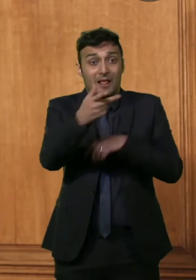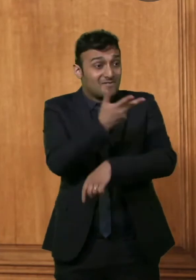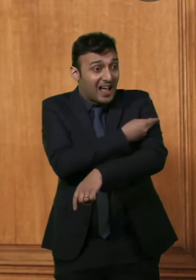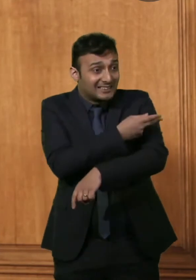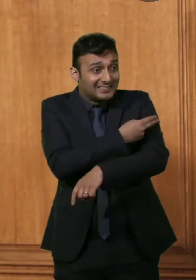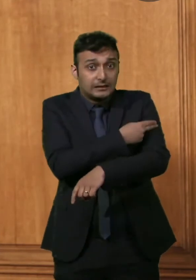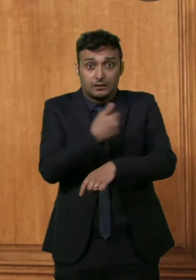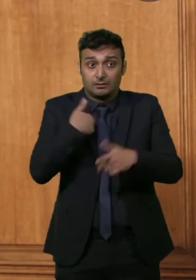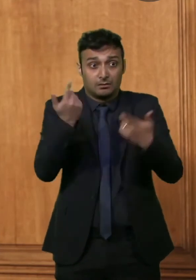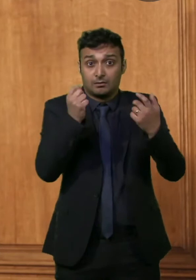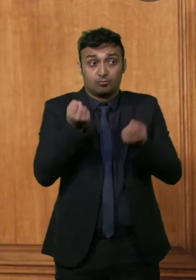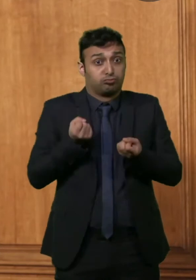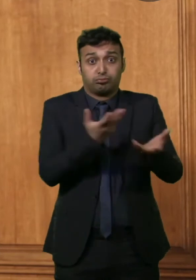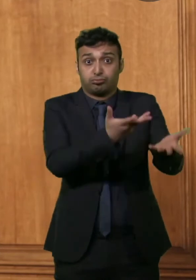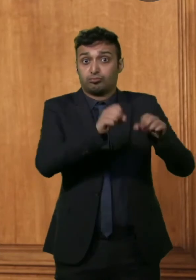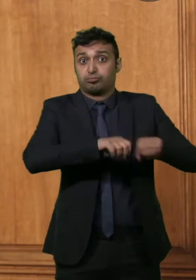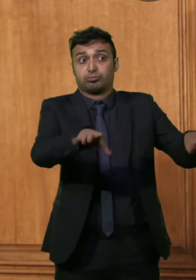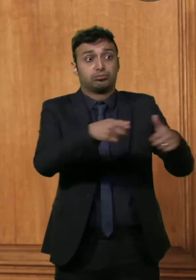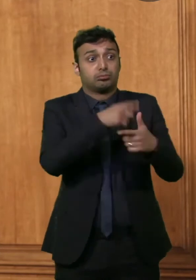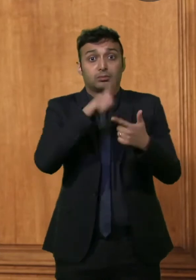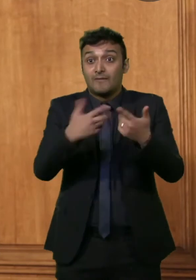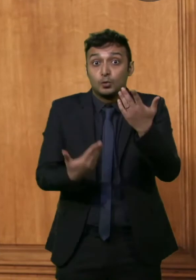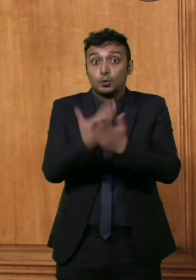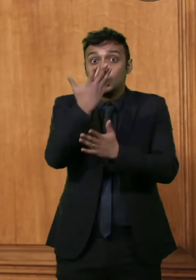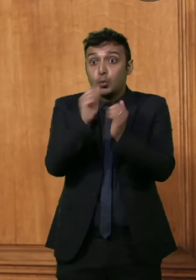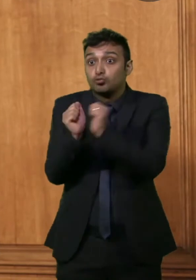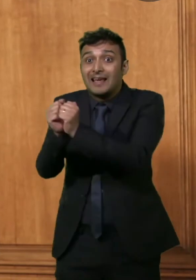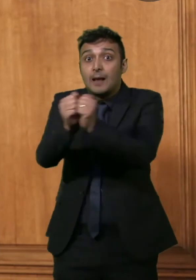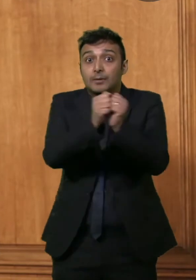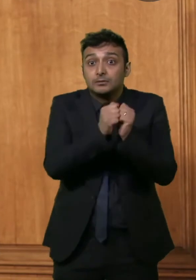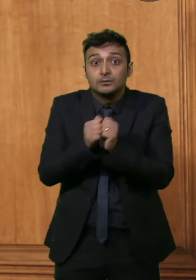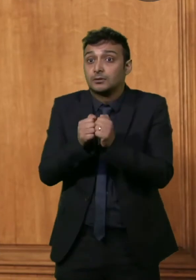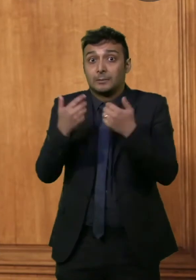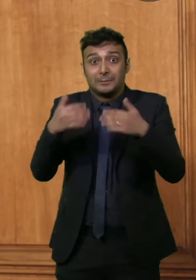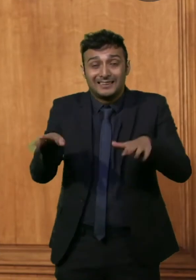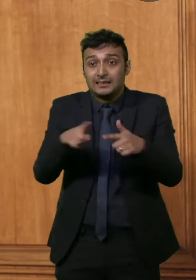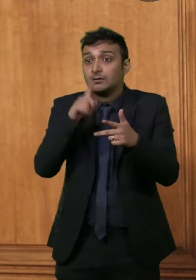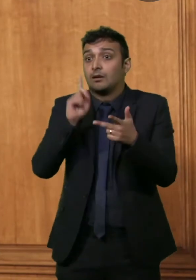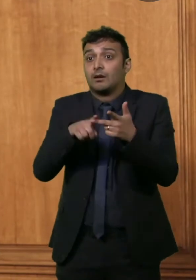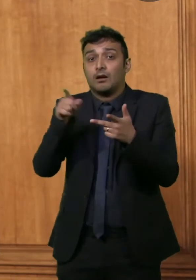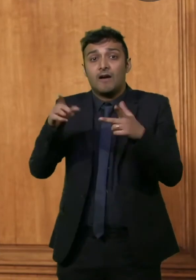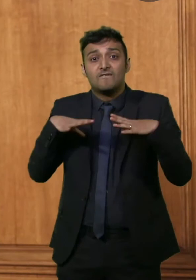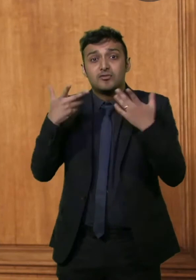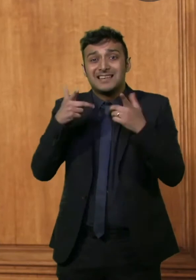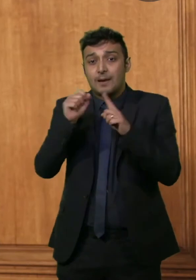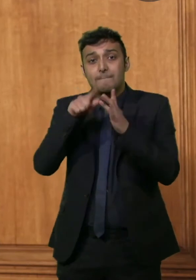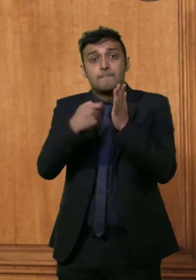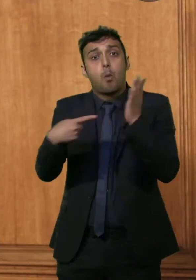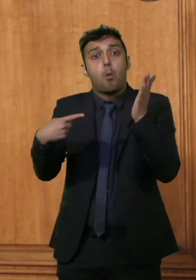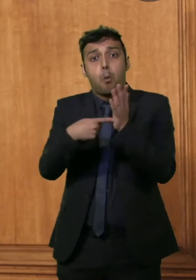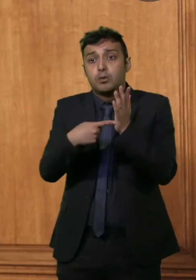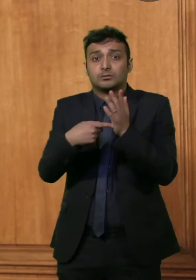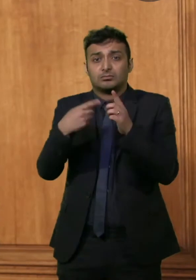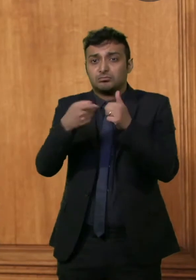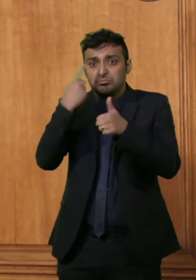been able to strike, or the free ports that we announced in the budget, or doing other forms of regulation